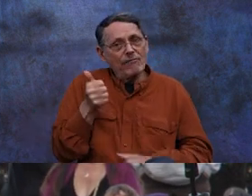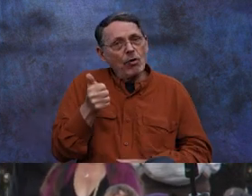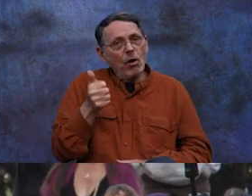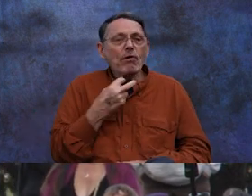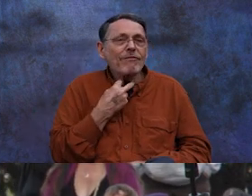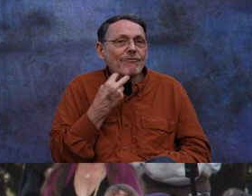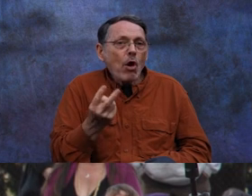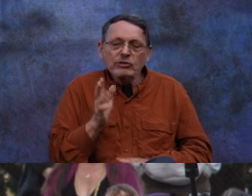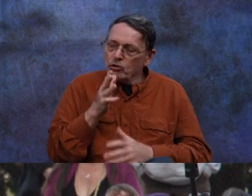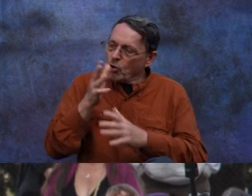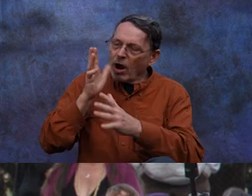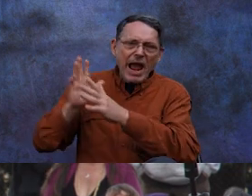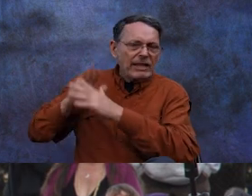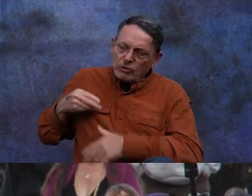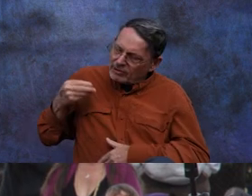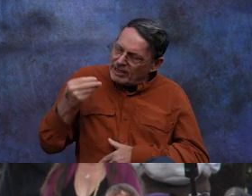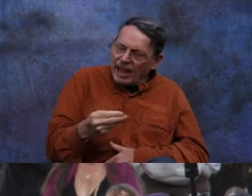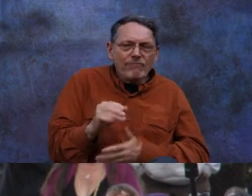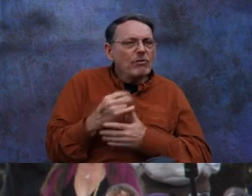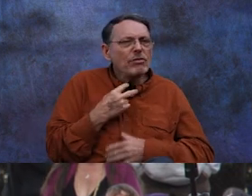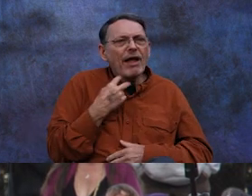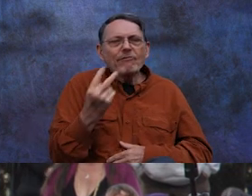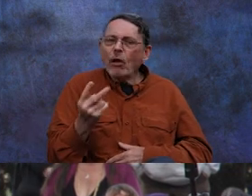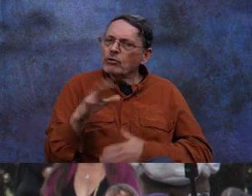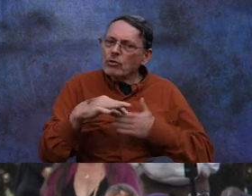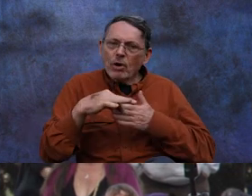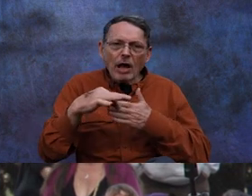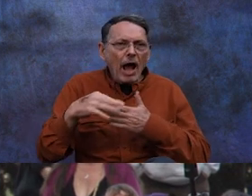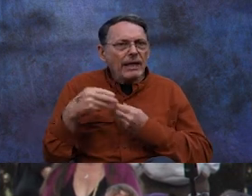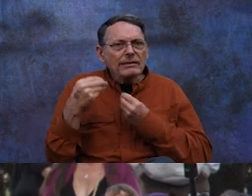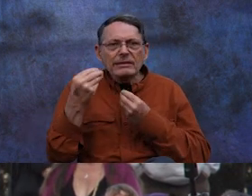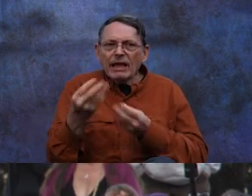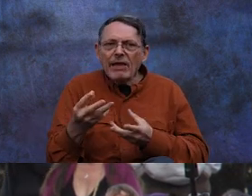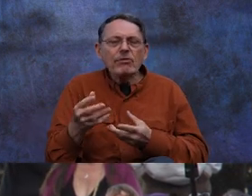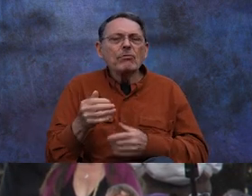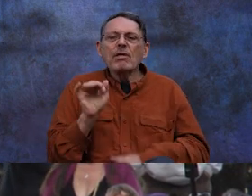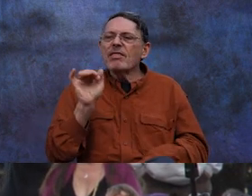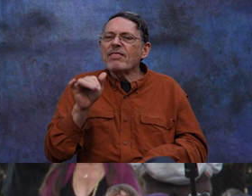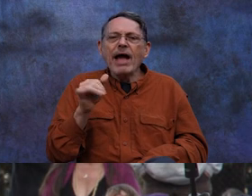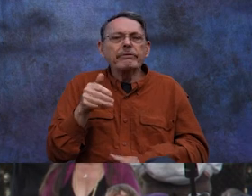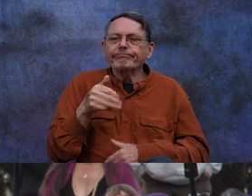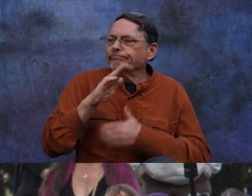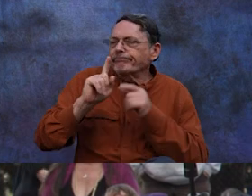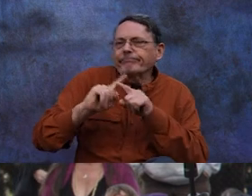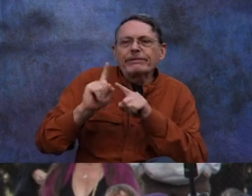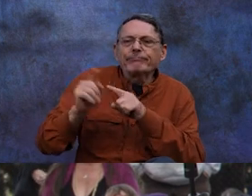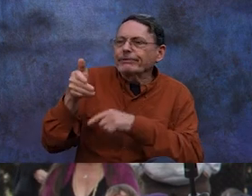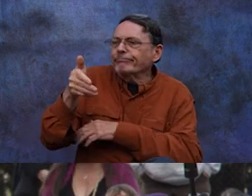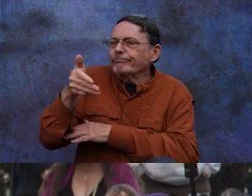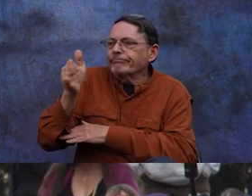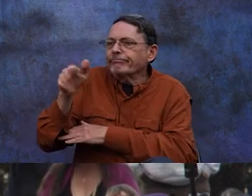your ancestors gave you, a voice that your guides had gave you, a voice that the goddess has gave you. And if you need